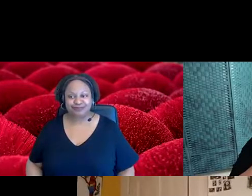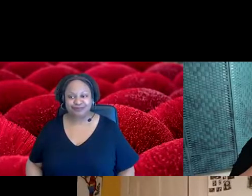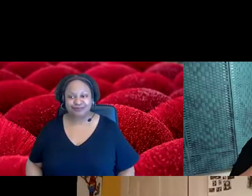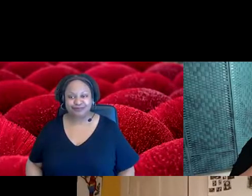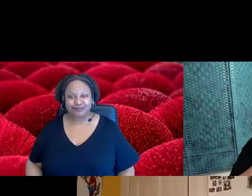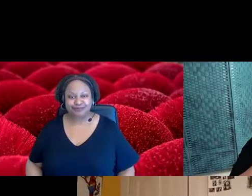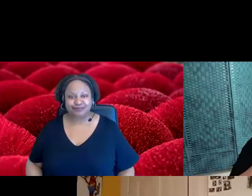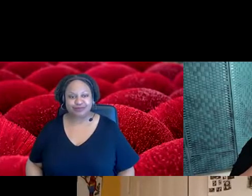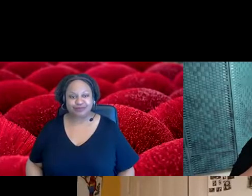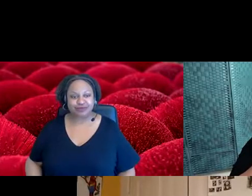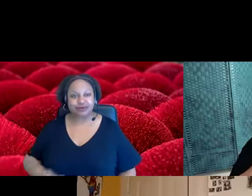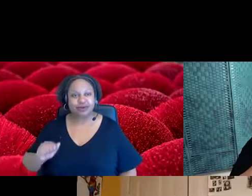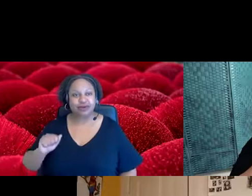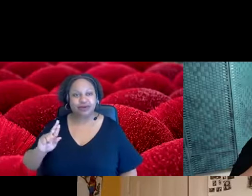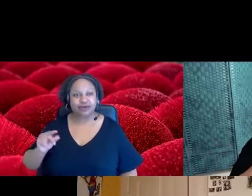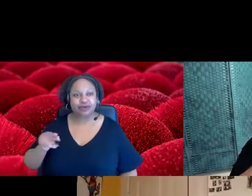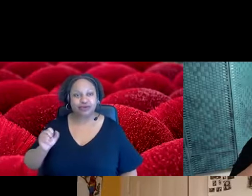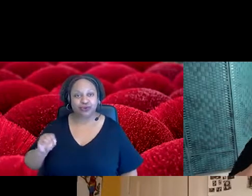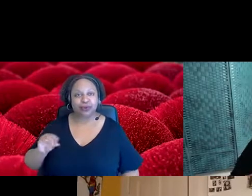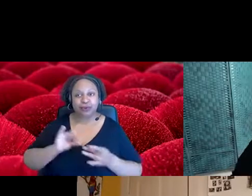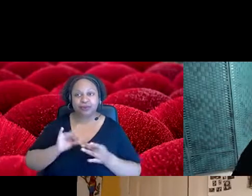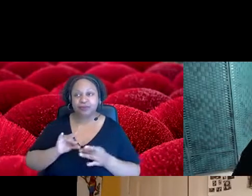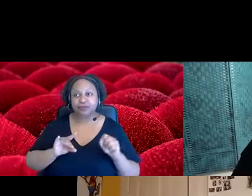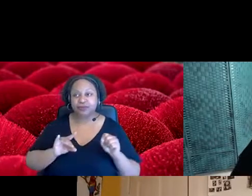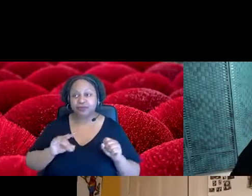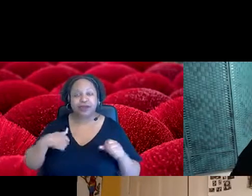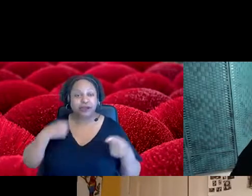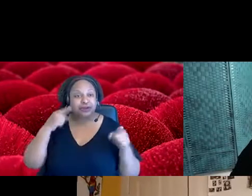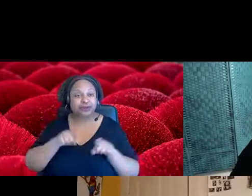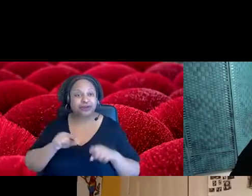Yeah, I agree, Greg.